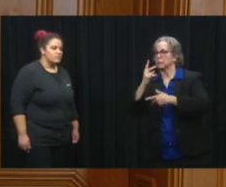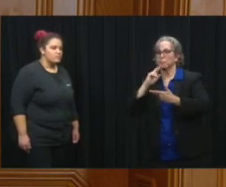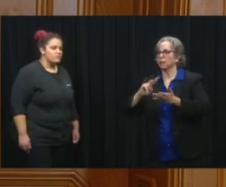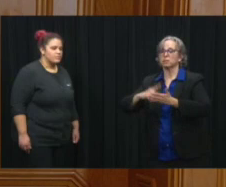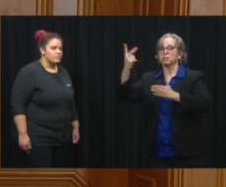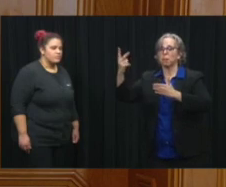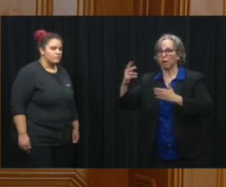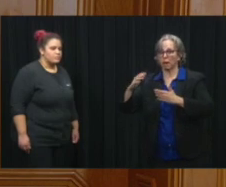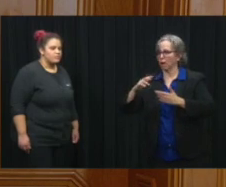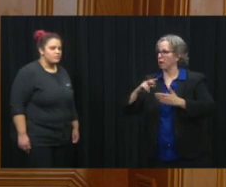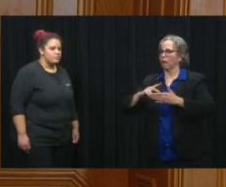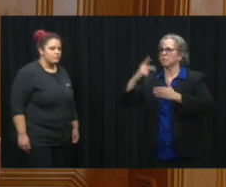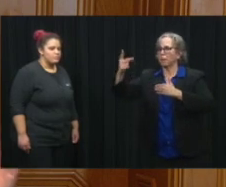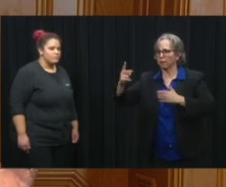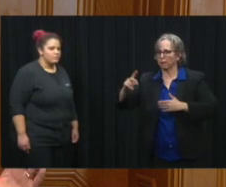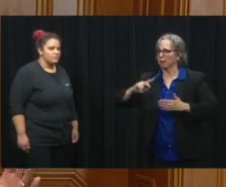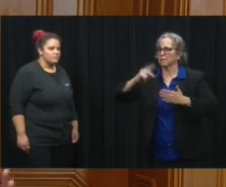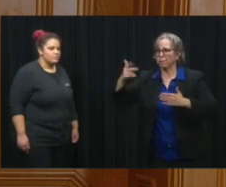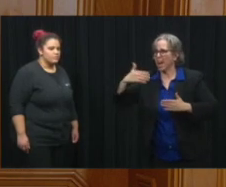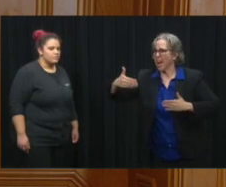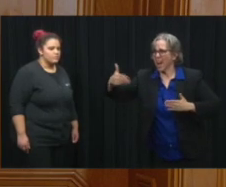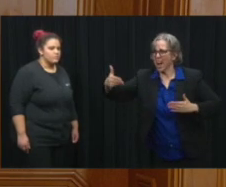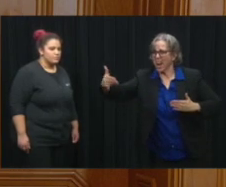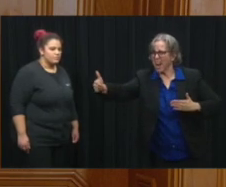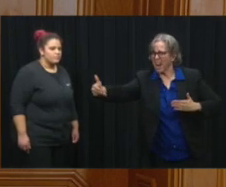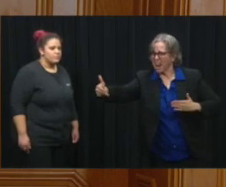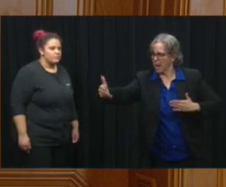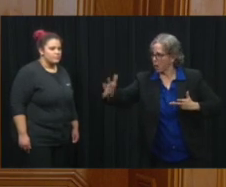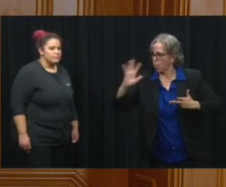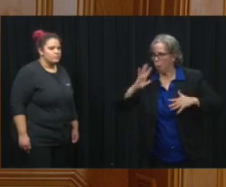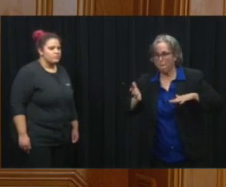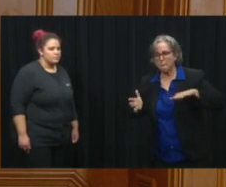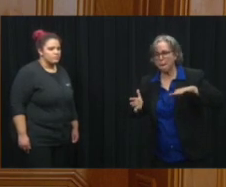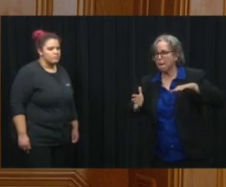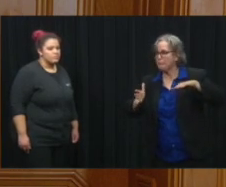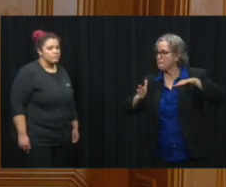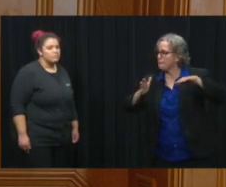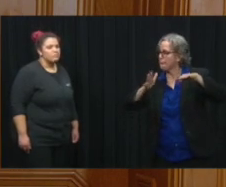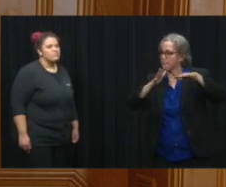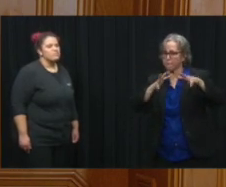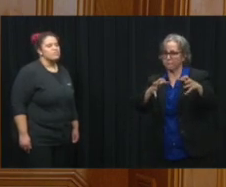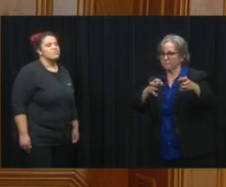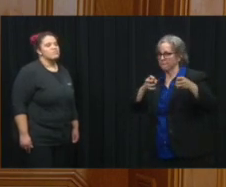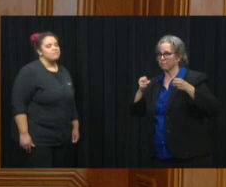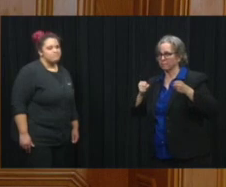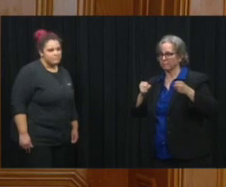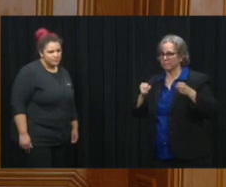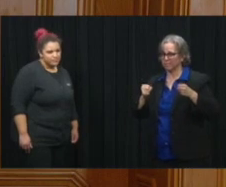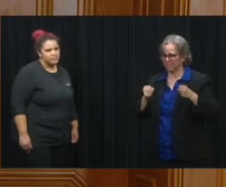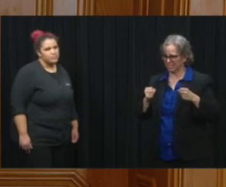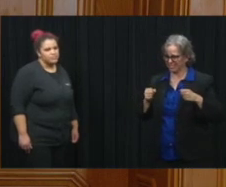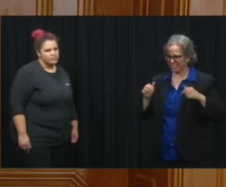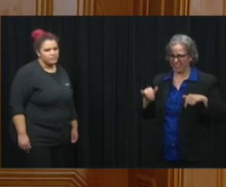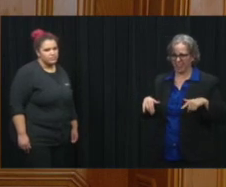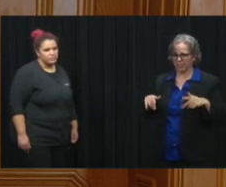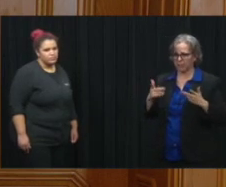6. And that just goes out. And so, this is a train